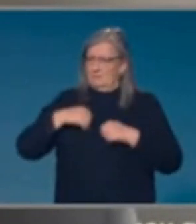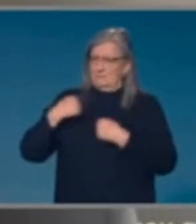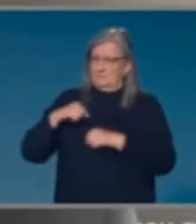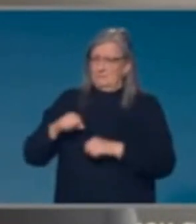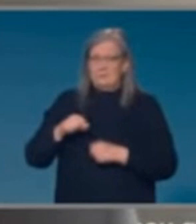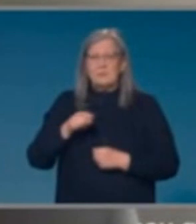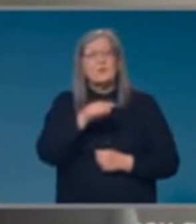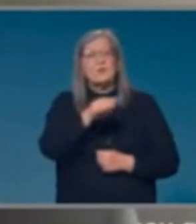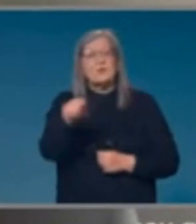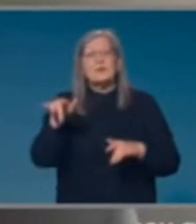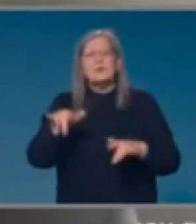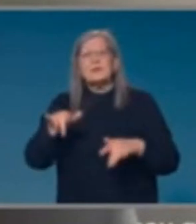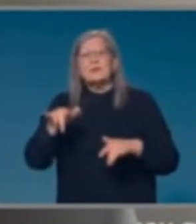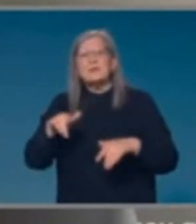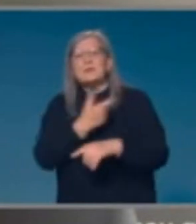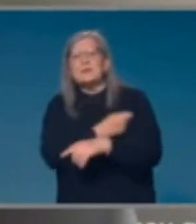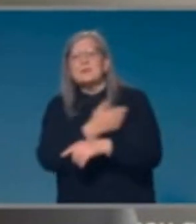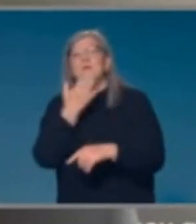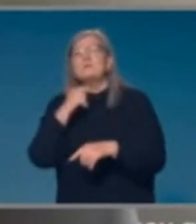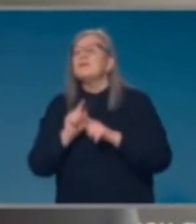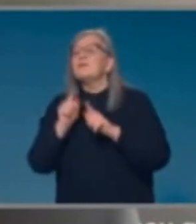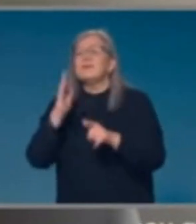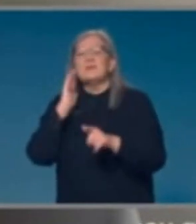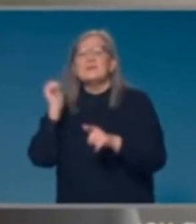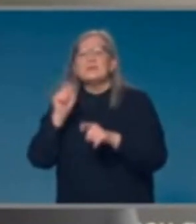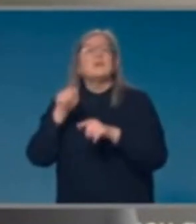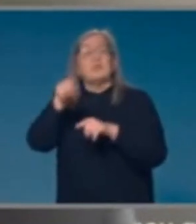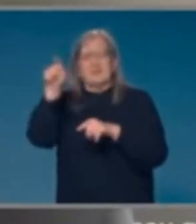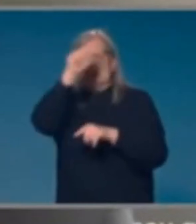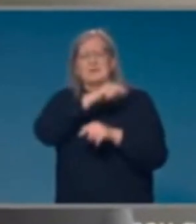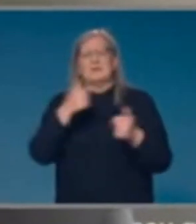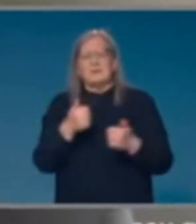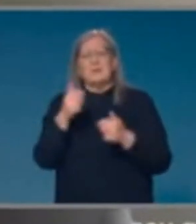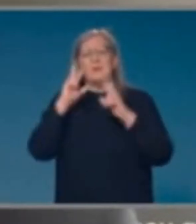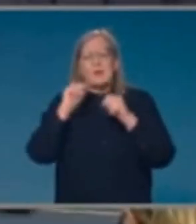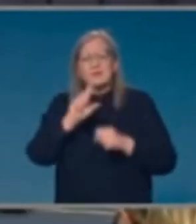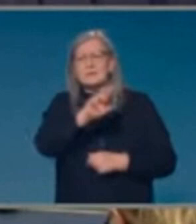Wherever you are, the opportunity is there to be vaccinated. Take care. Thanks very much.